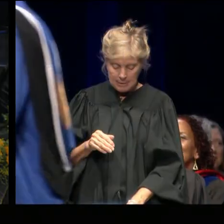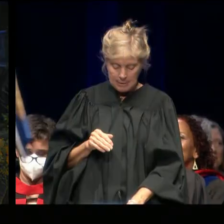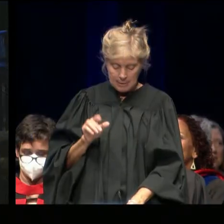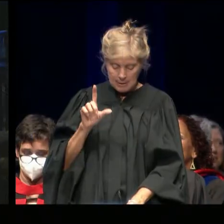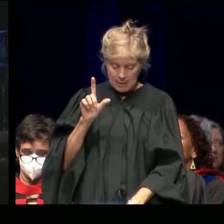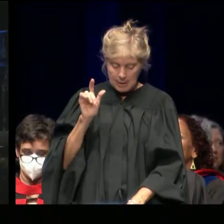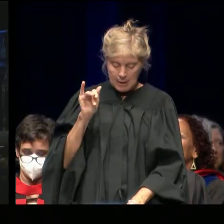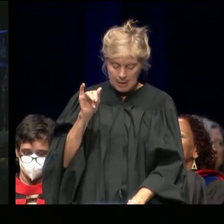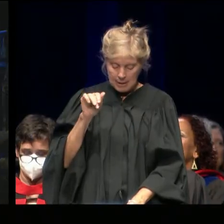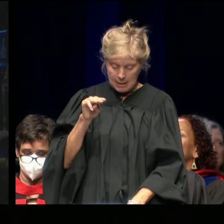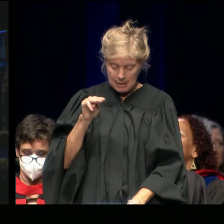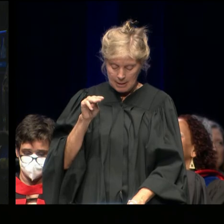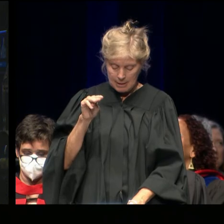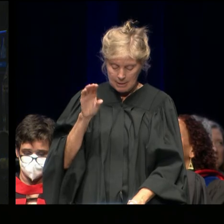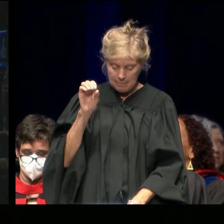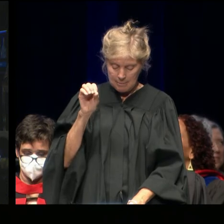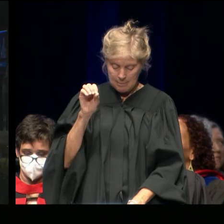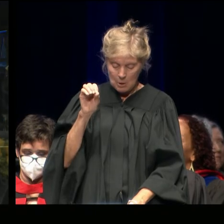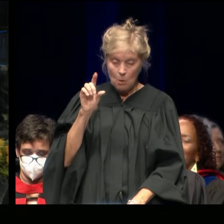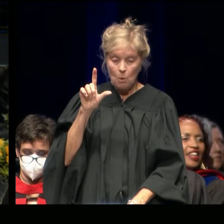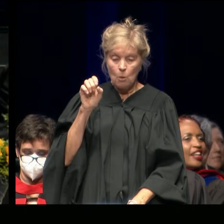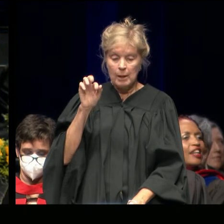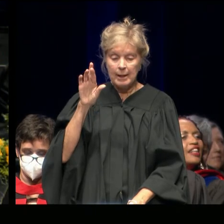Liam O'Leary Orange.